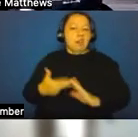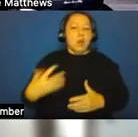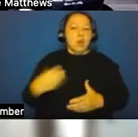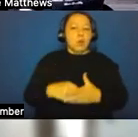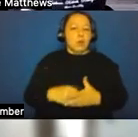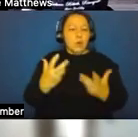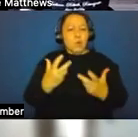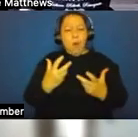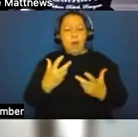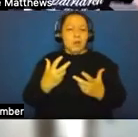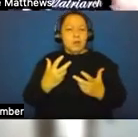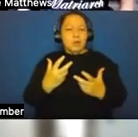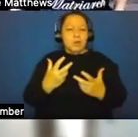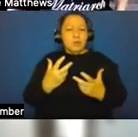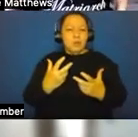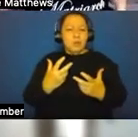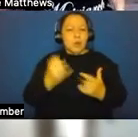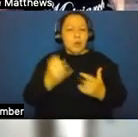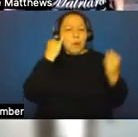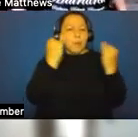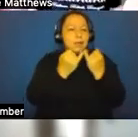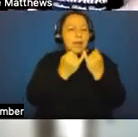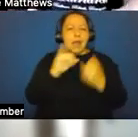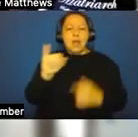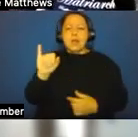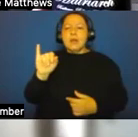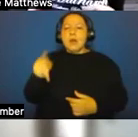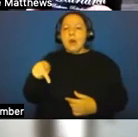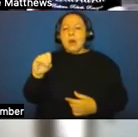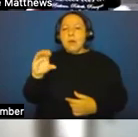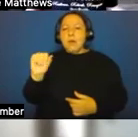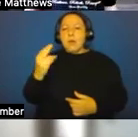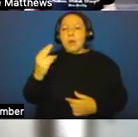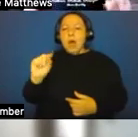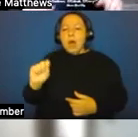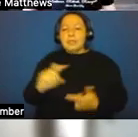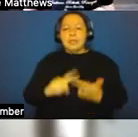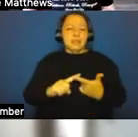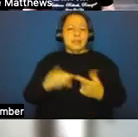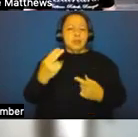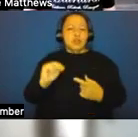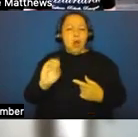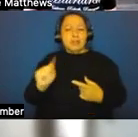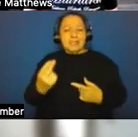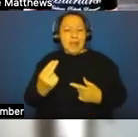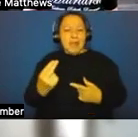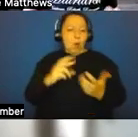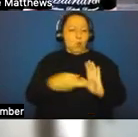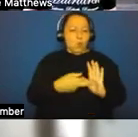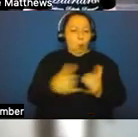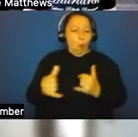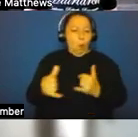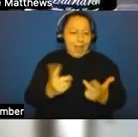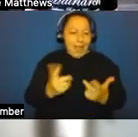play being Pocahontas and John Smith, right? And so looking at racism and the roots of racism, which are